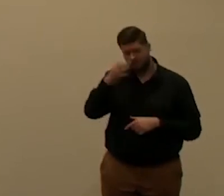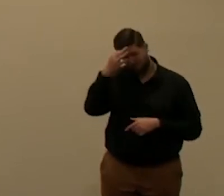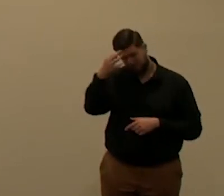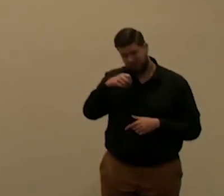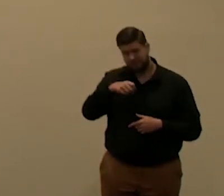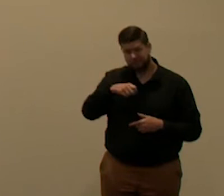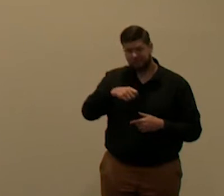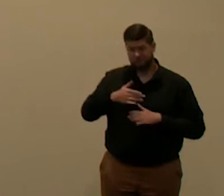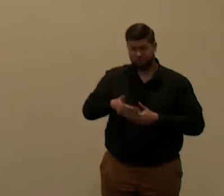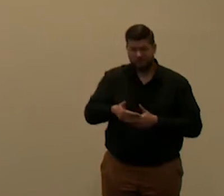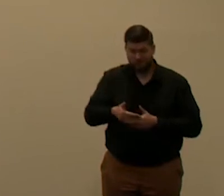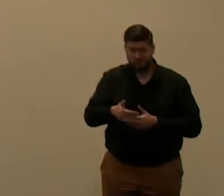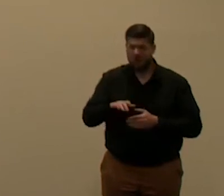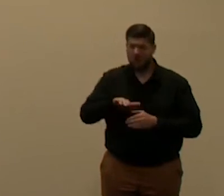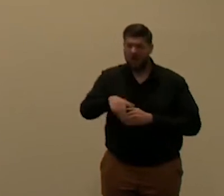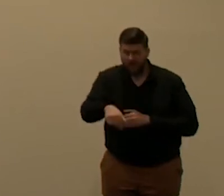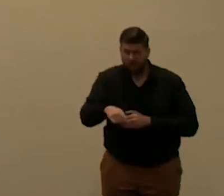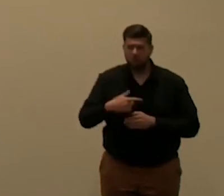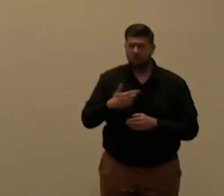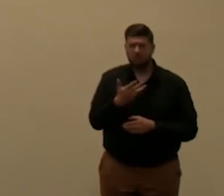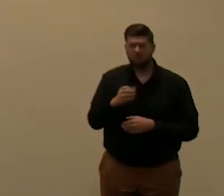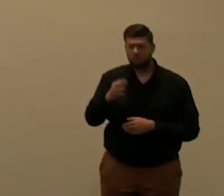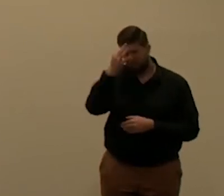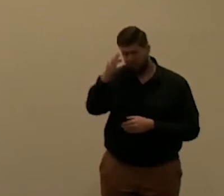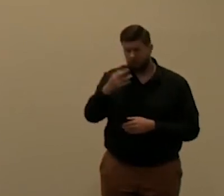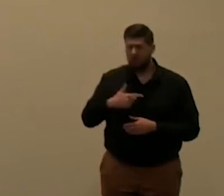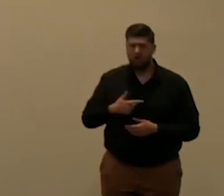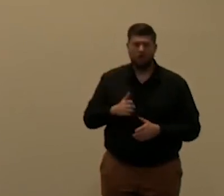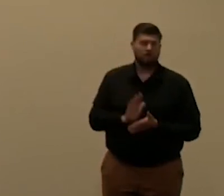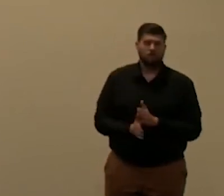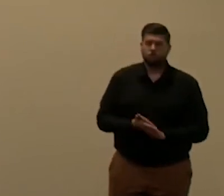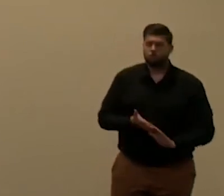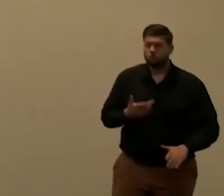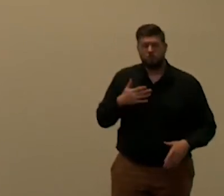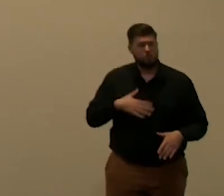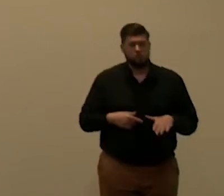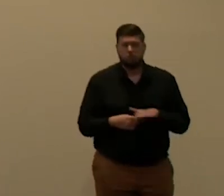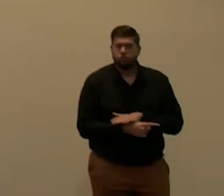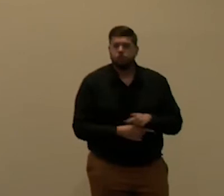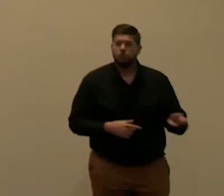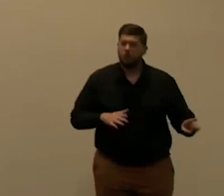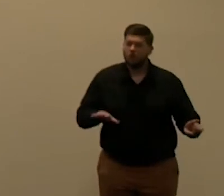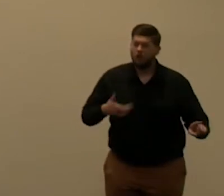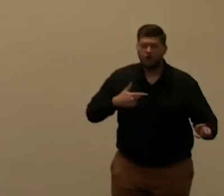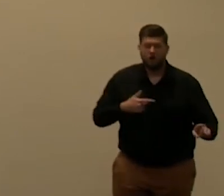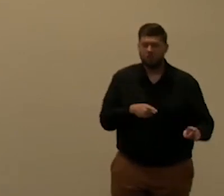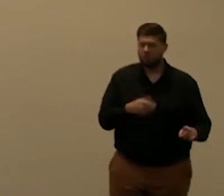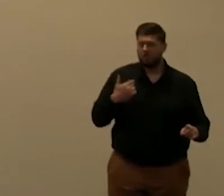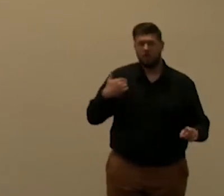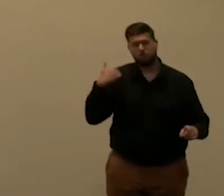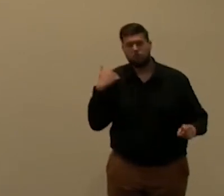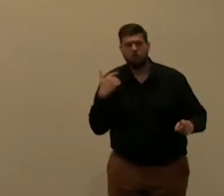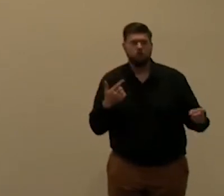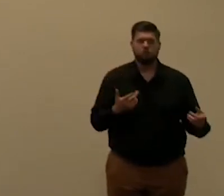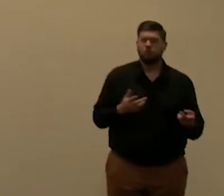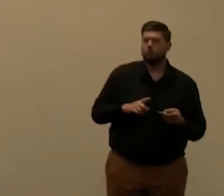but after 50 minutes, I'm kind of done for and I need a break. Not only a bathroom break or a coffee break, but it's also lunchtime, so